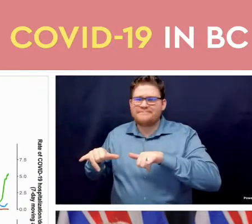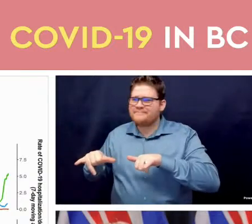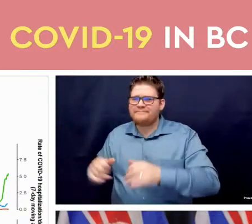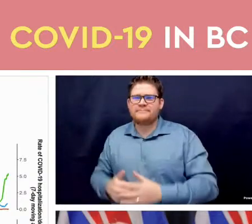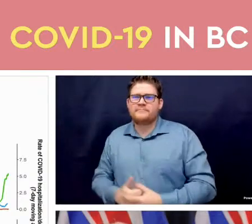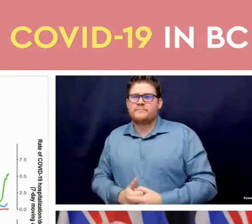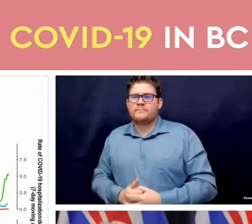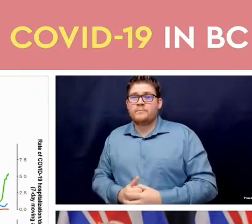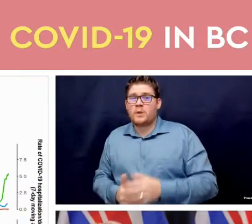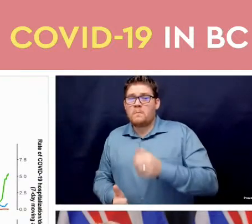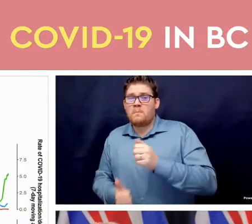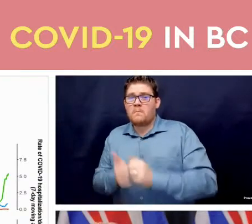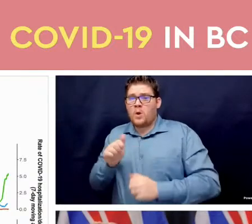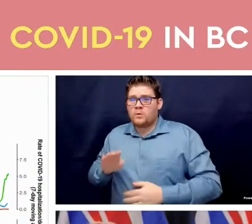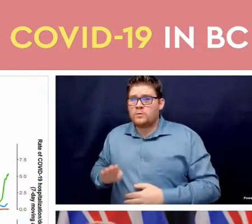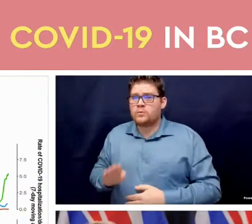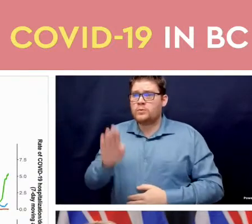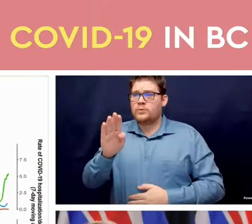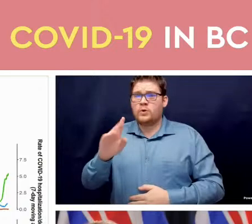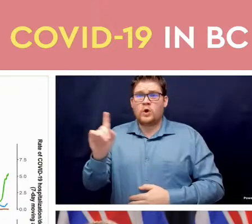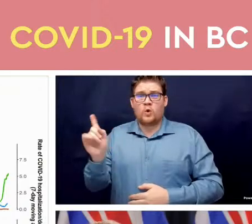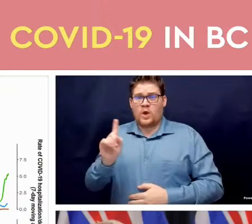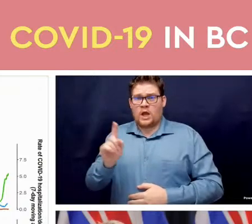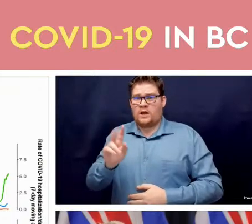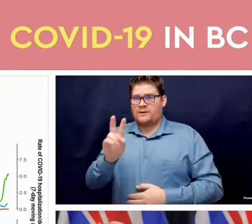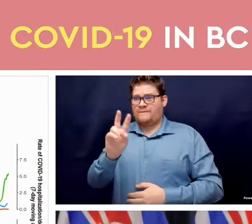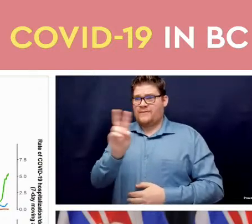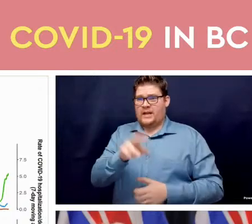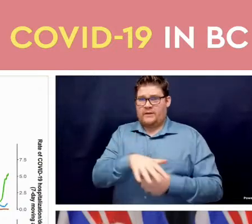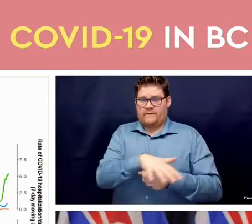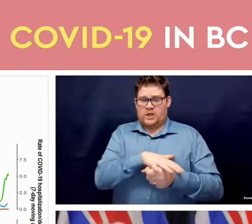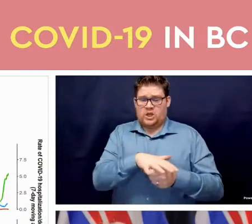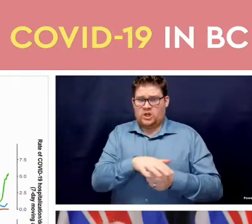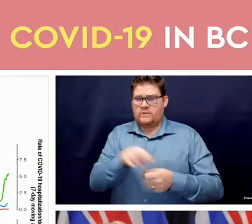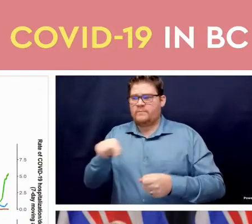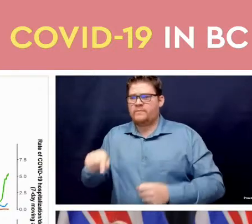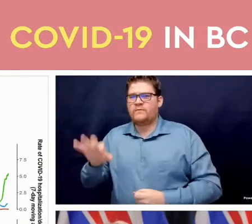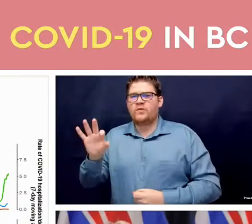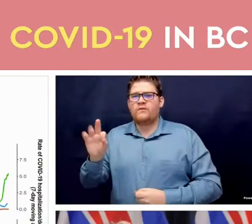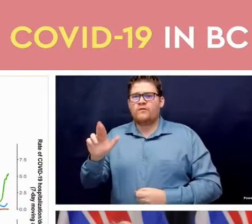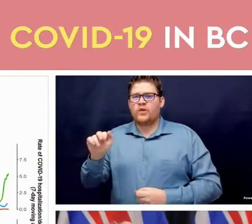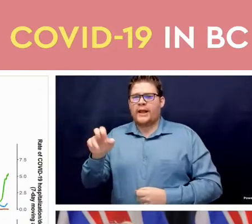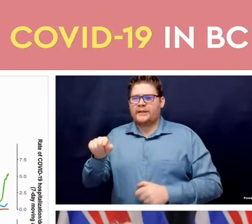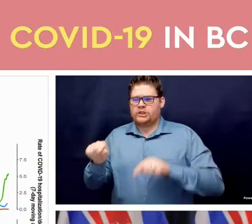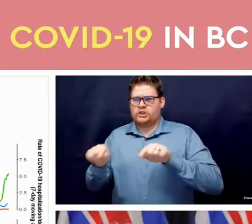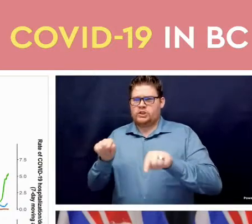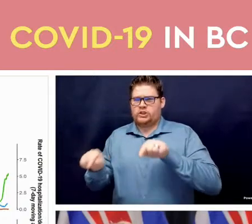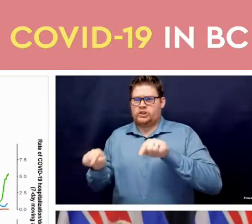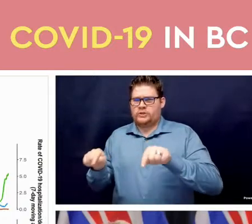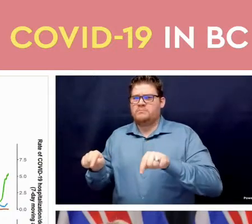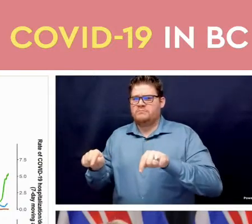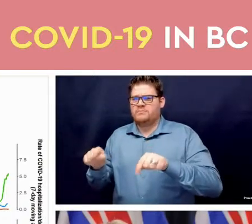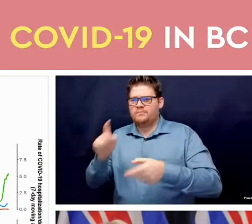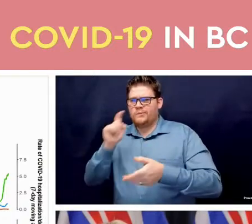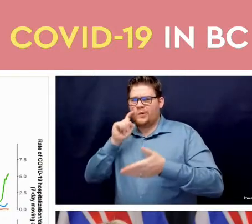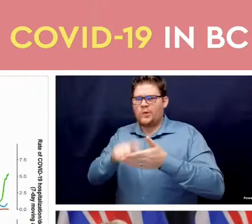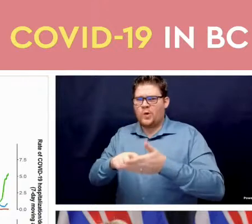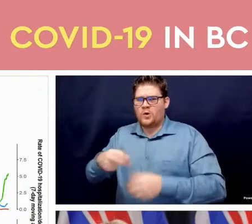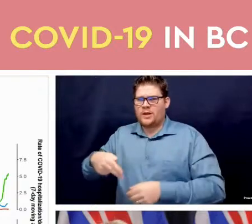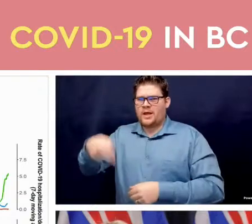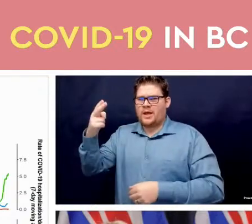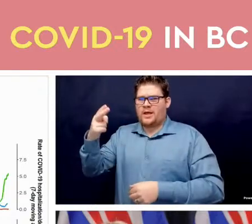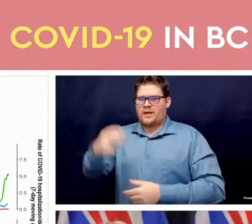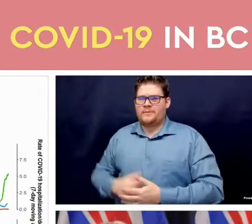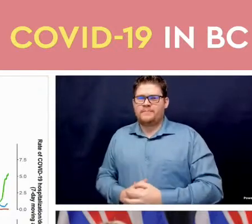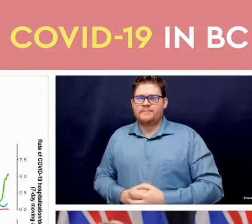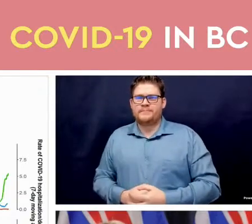British Columbia. And the little bumpy bit that you see in Vancouver Coastal at the top, that's a testing anomaly.